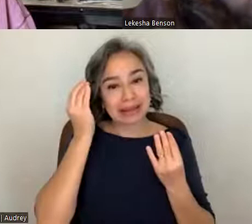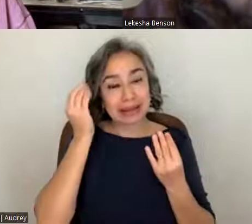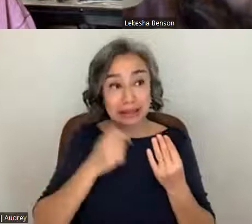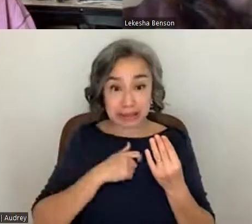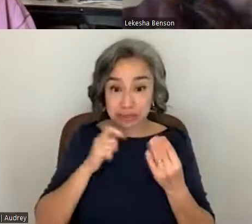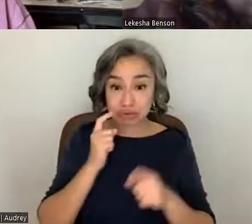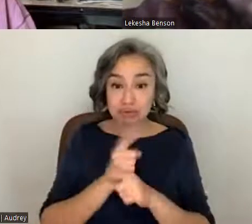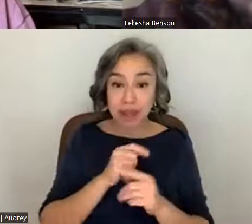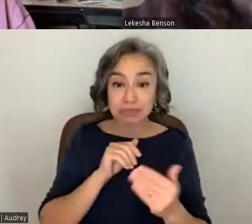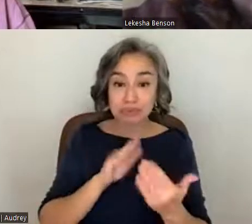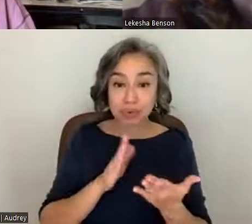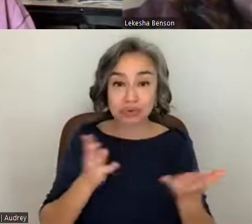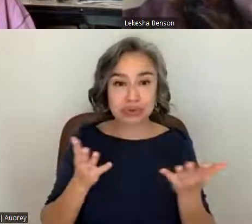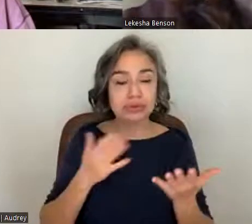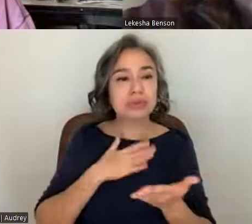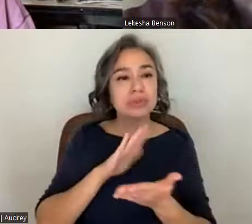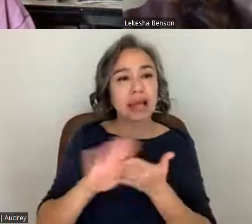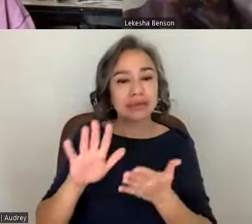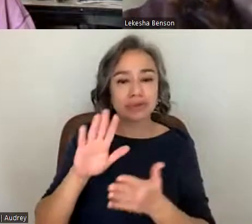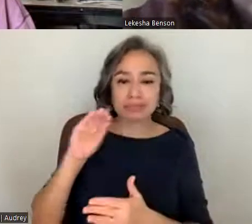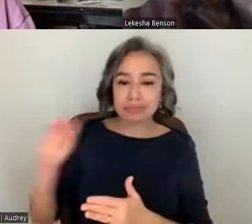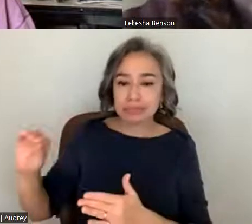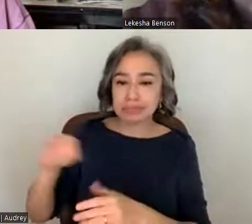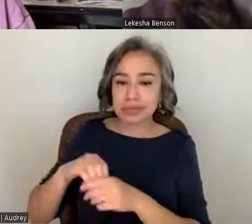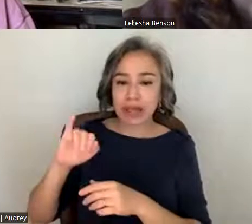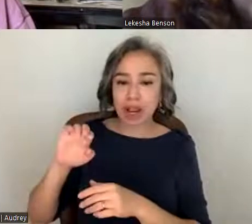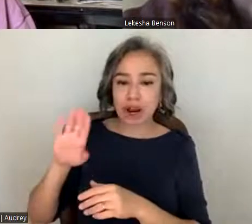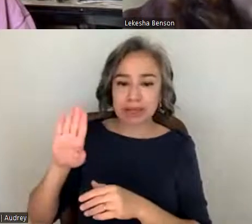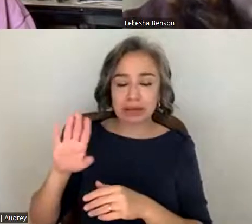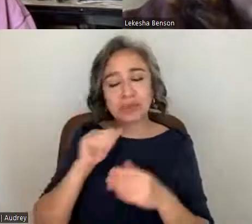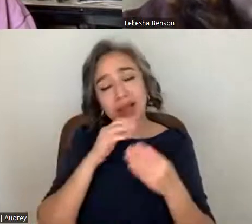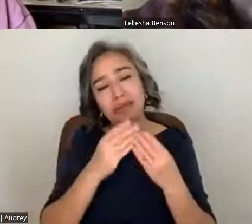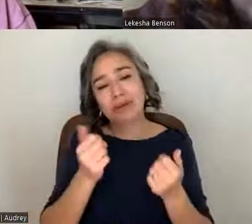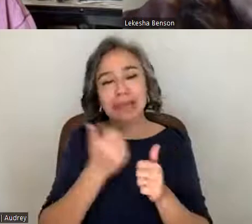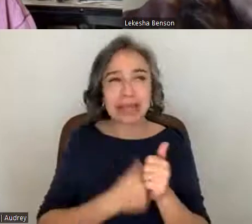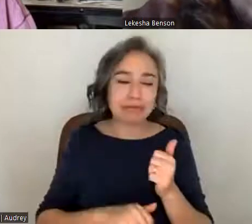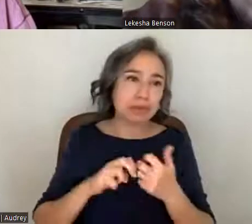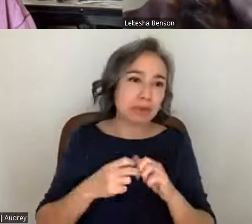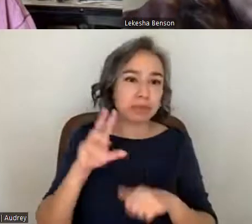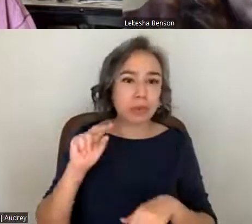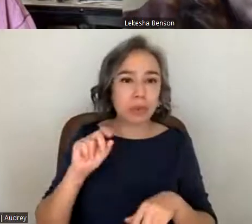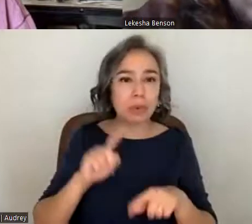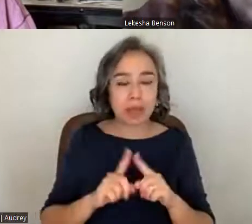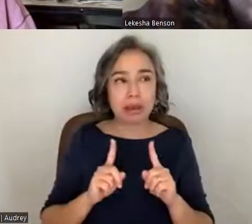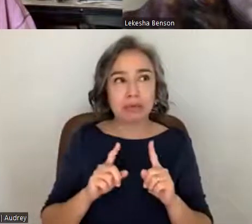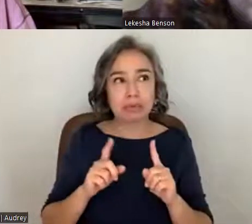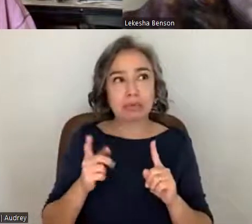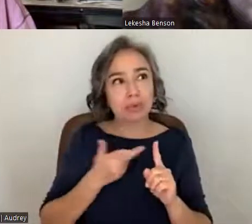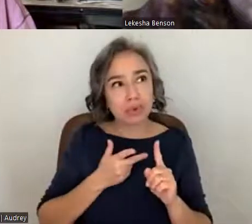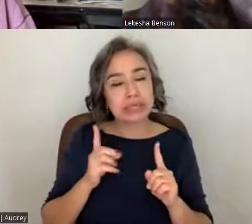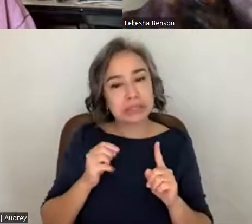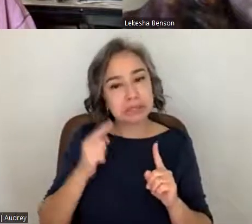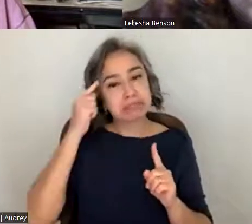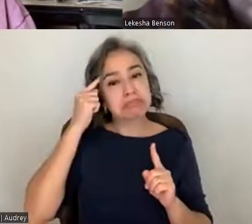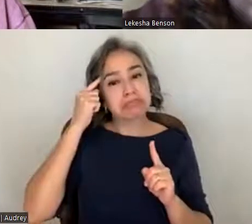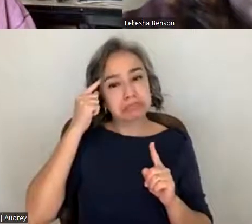way? It won't solve every problem, obviously, but it was one of the things that we came to out of this